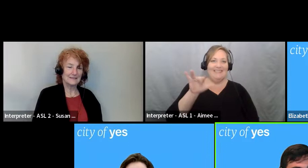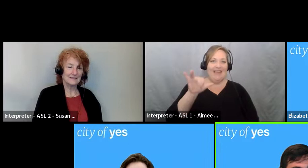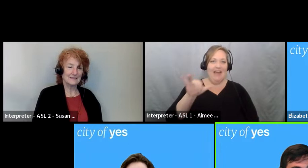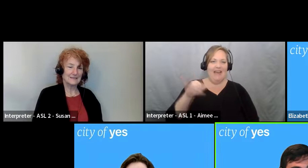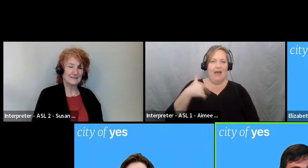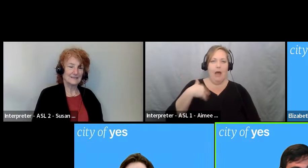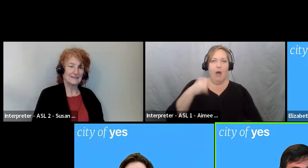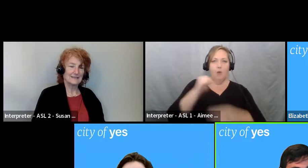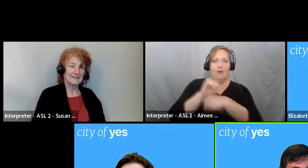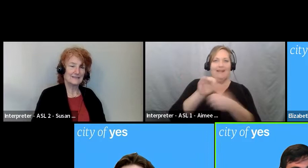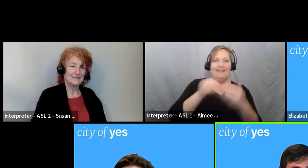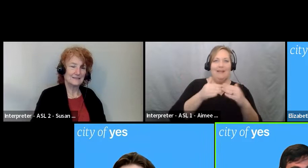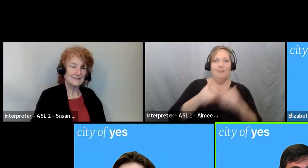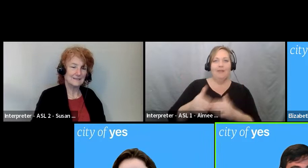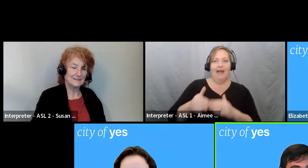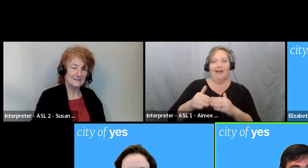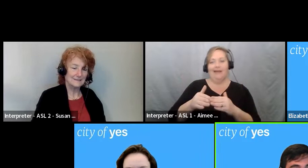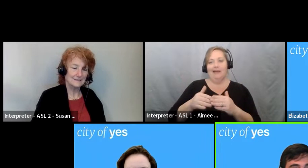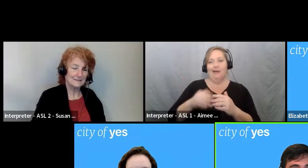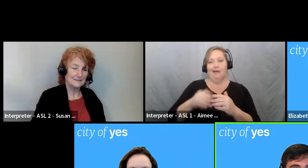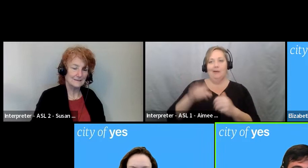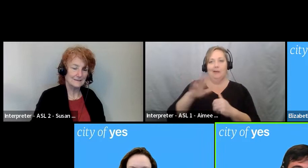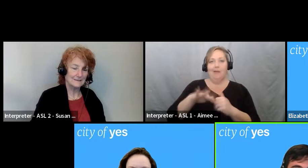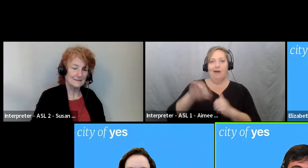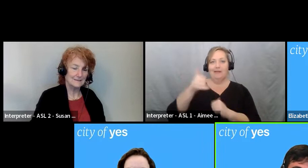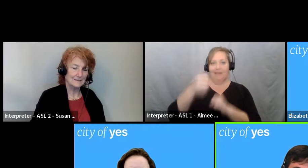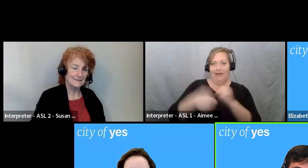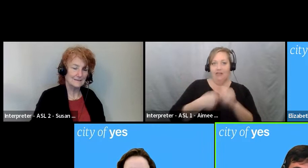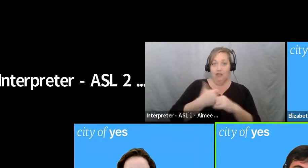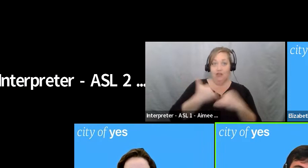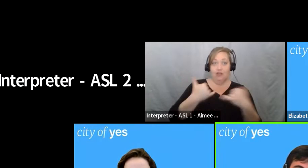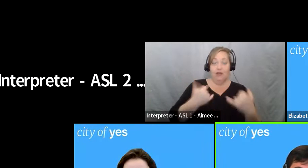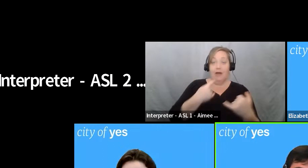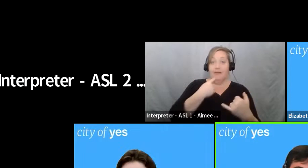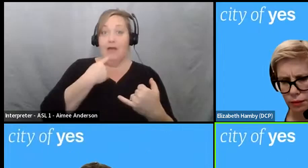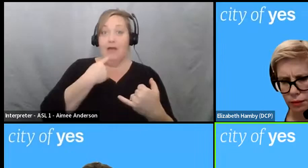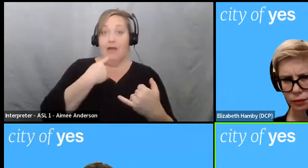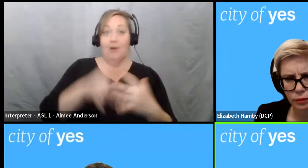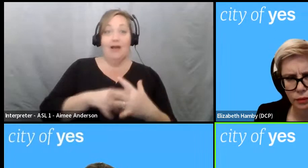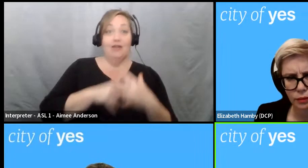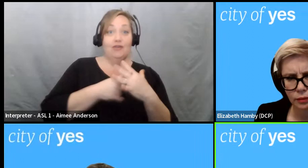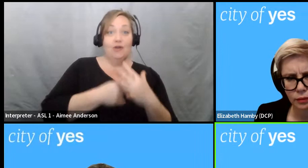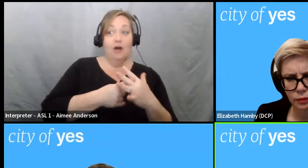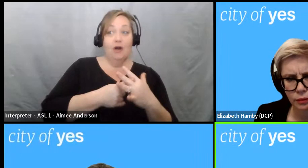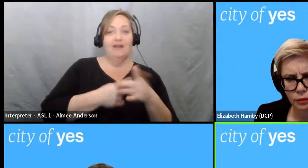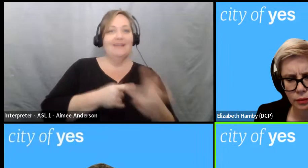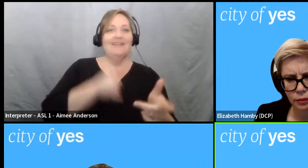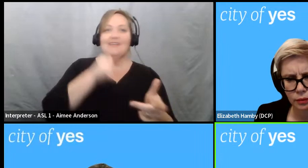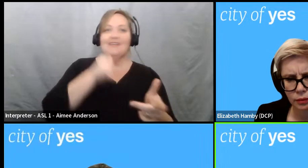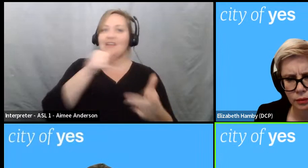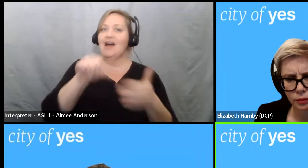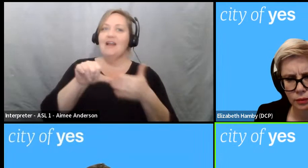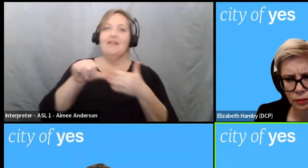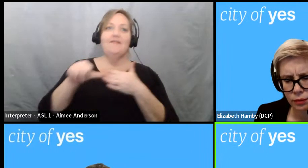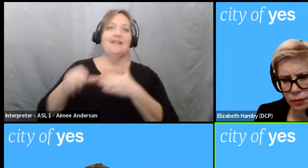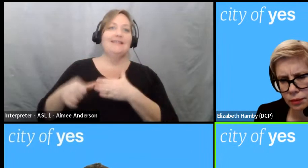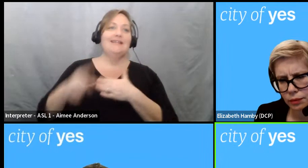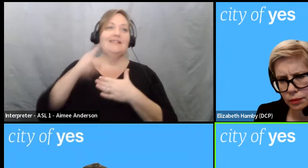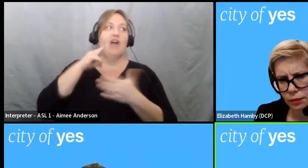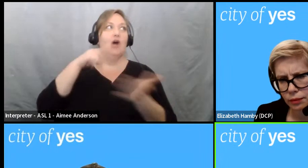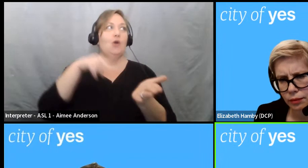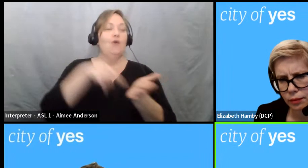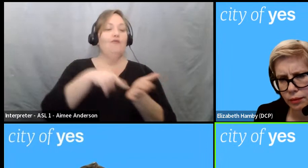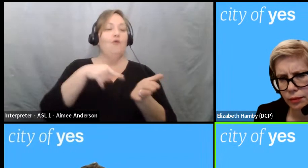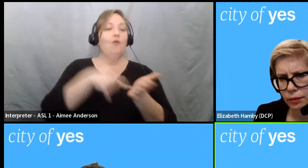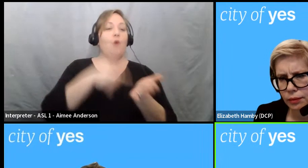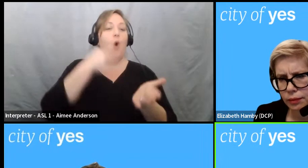on about 10 years now. And I would say when I started, there wasn't a lot of emphasis on affordable